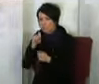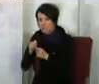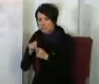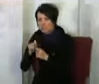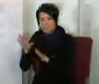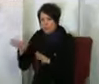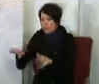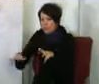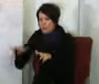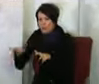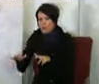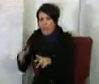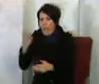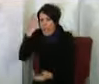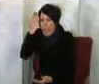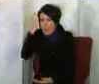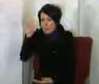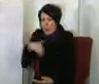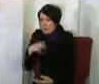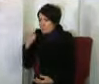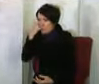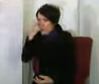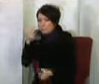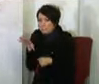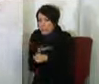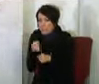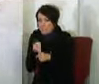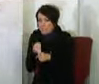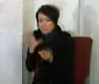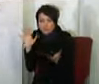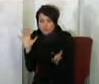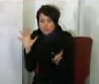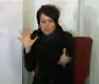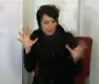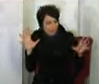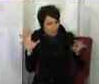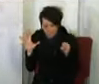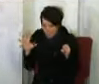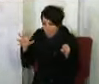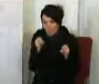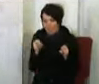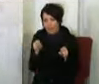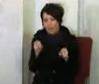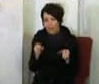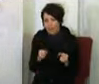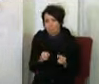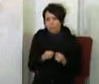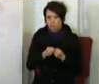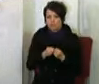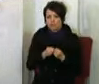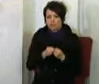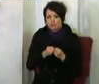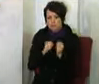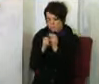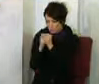flat out don't know nothing and you're doubting all the way. Take that to a moment of